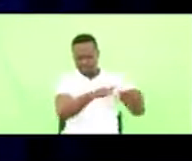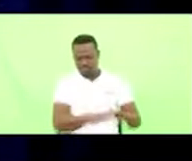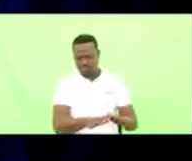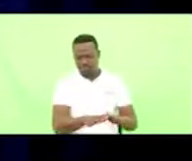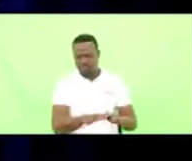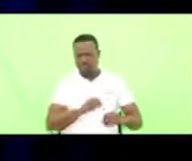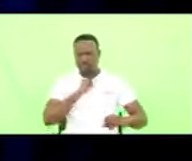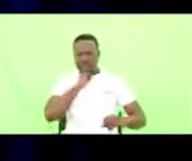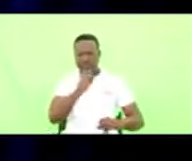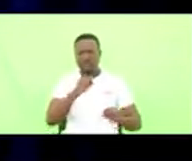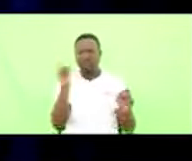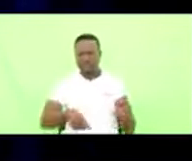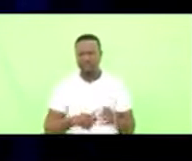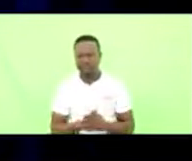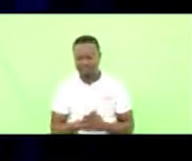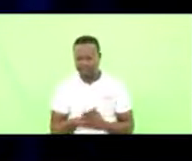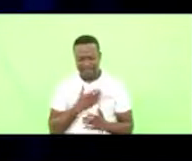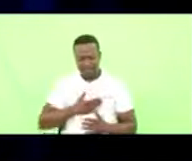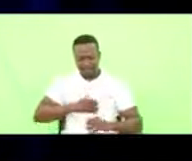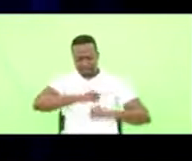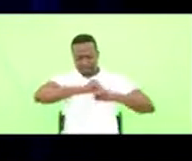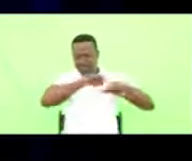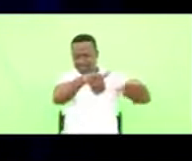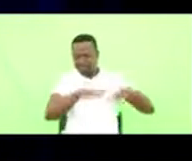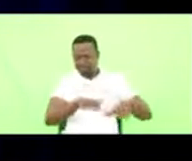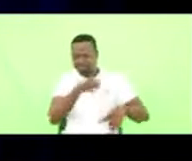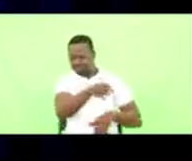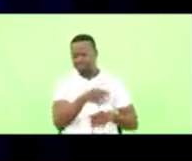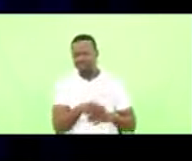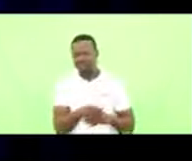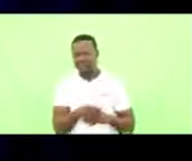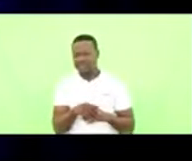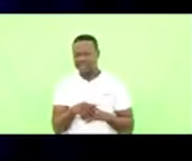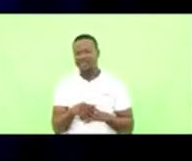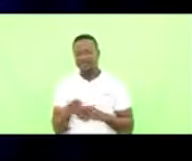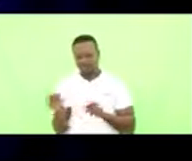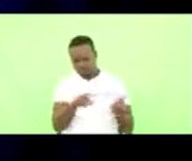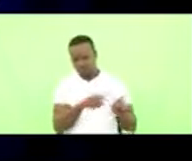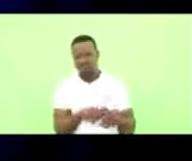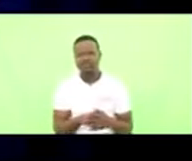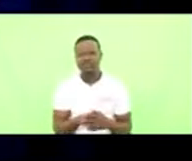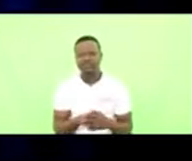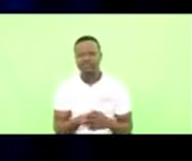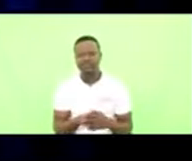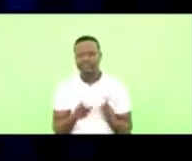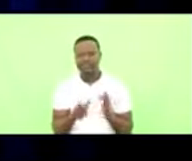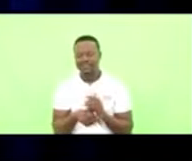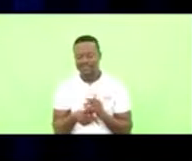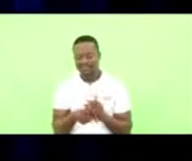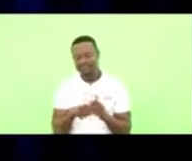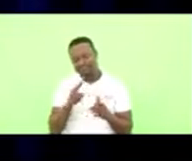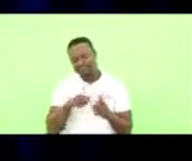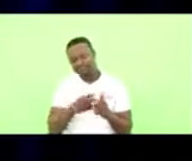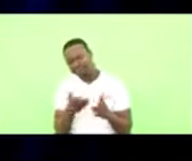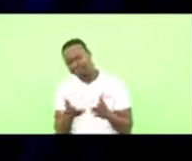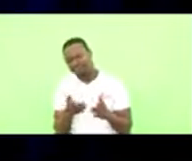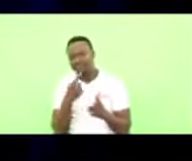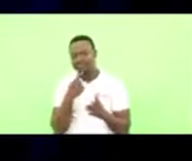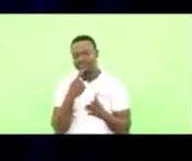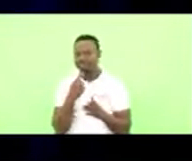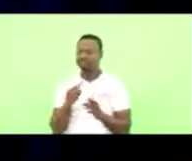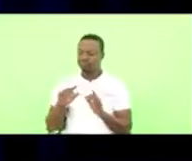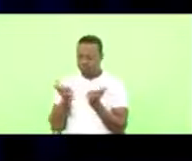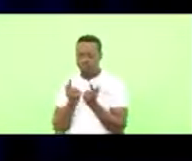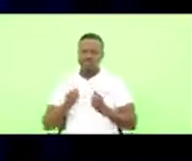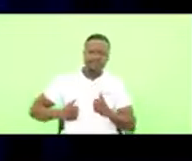how. You go, make the tomb as secure as you know how. Then the next verse. So they went